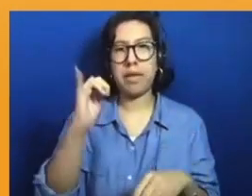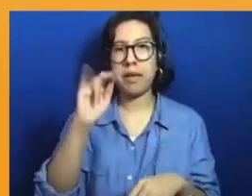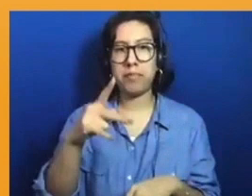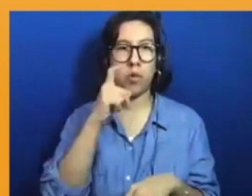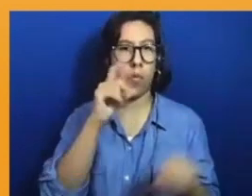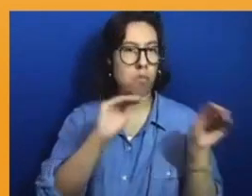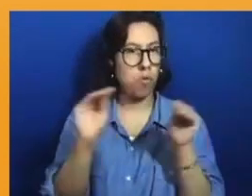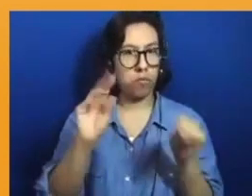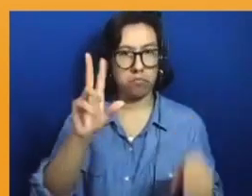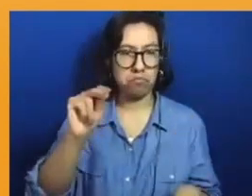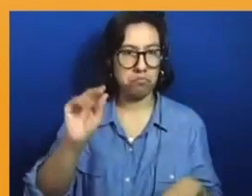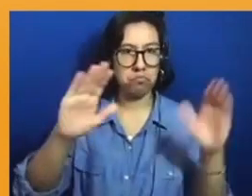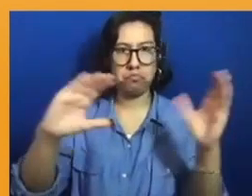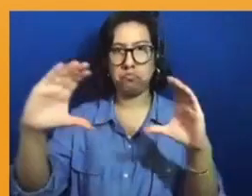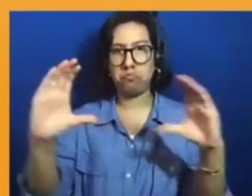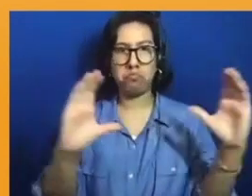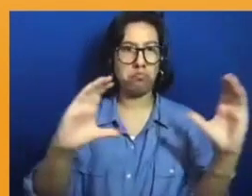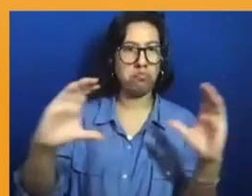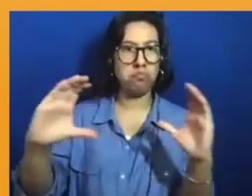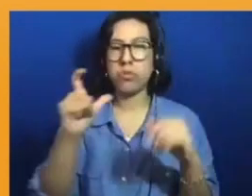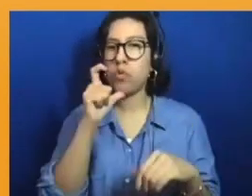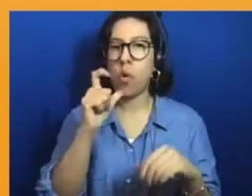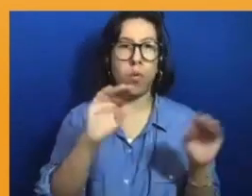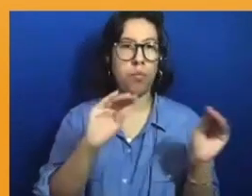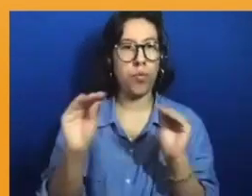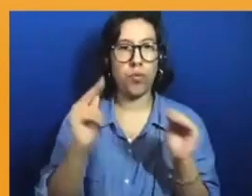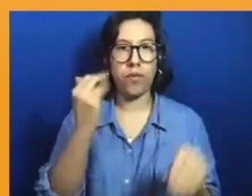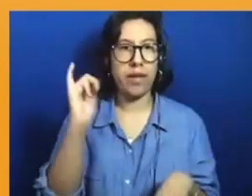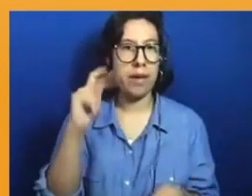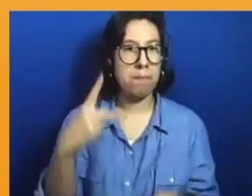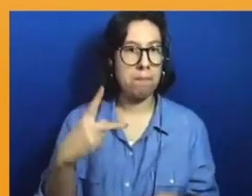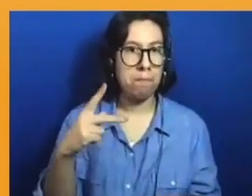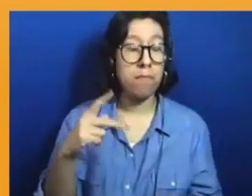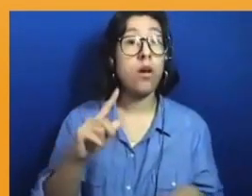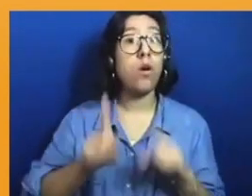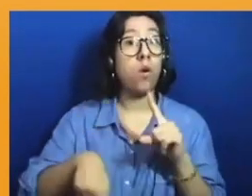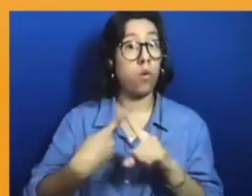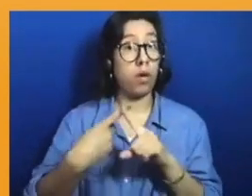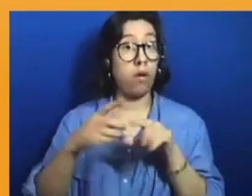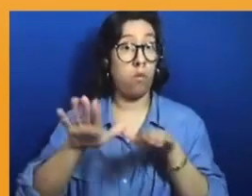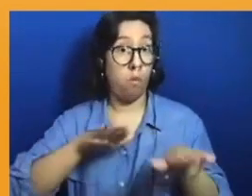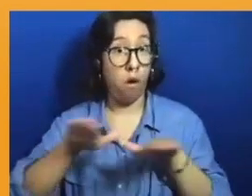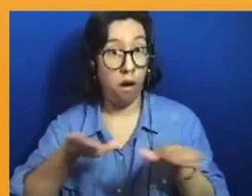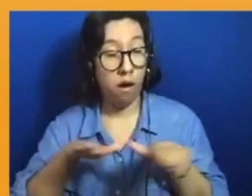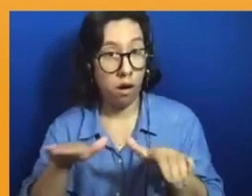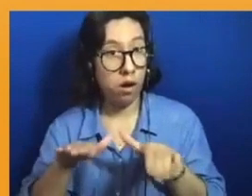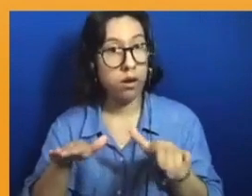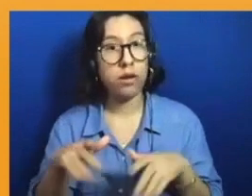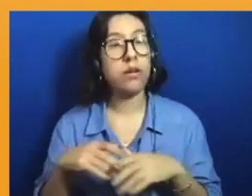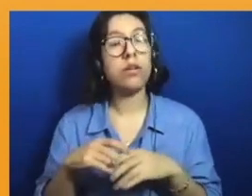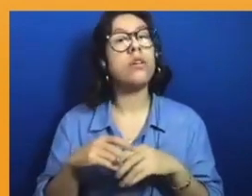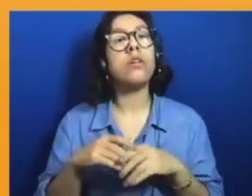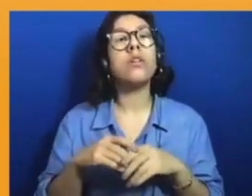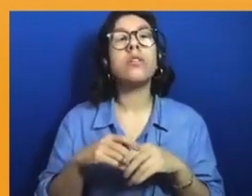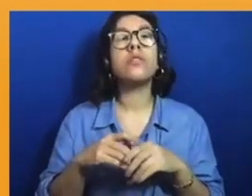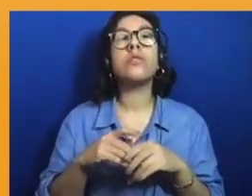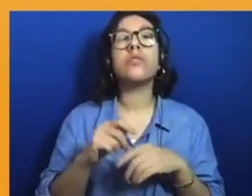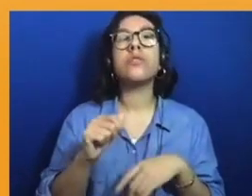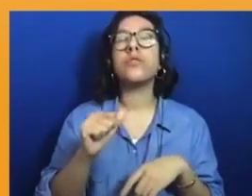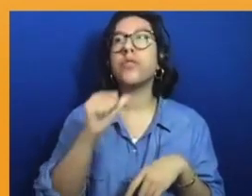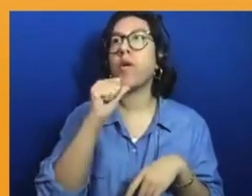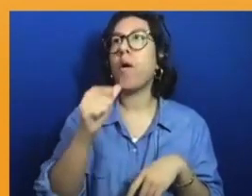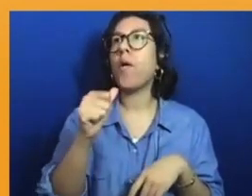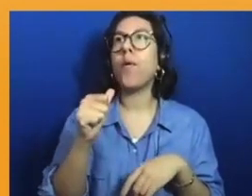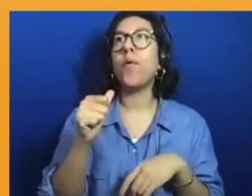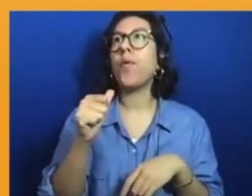We do not move hips side to side. And when we walk, we do not walk and make